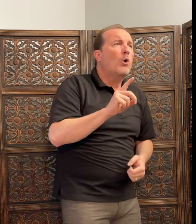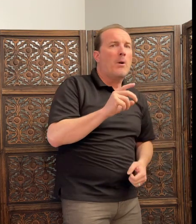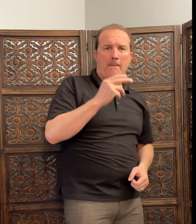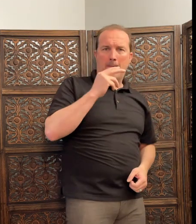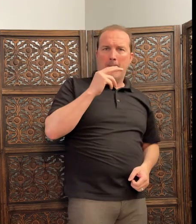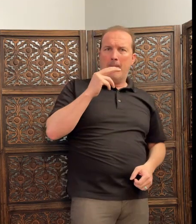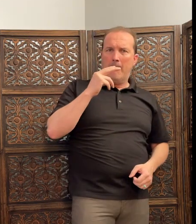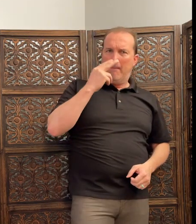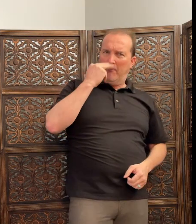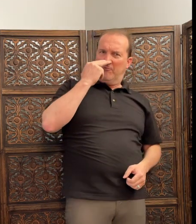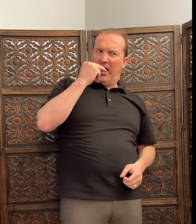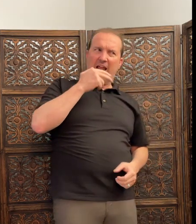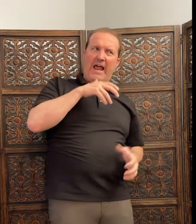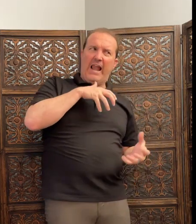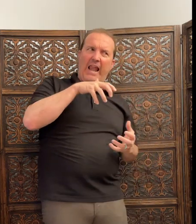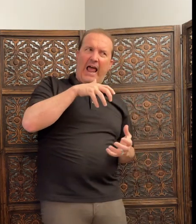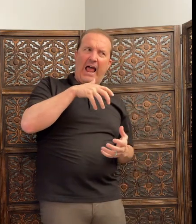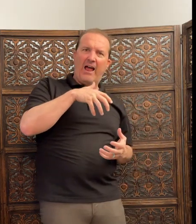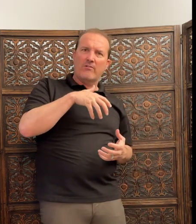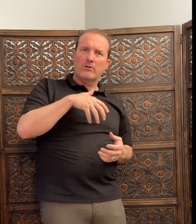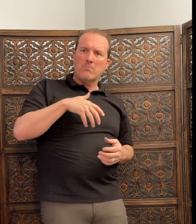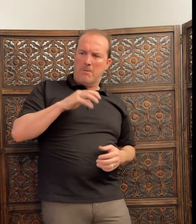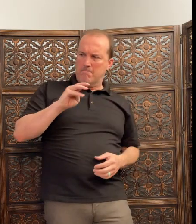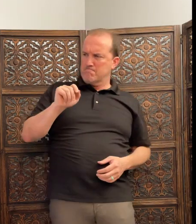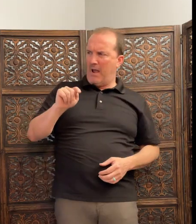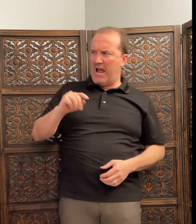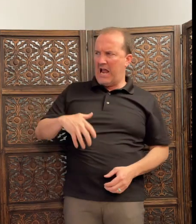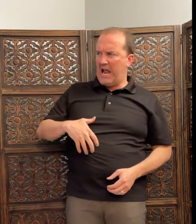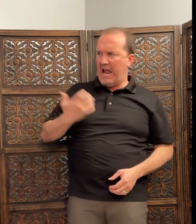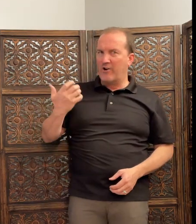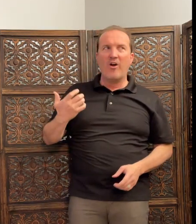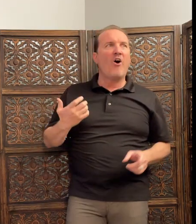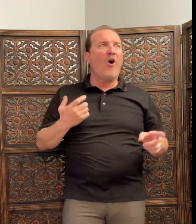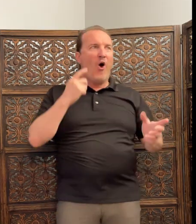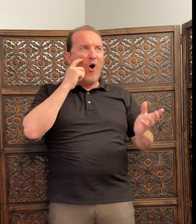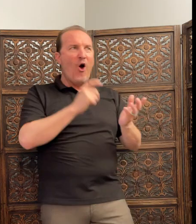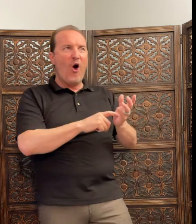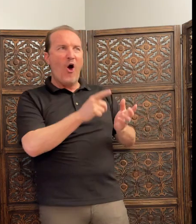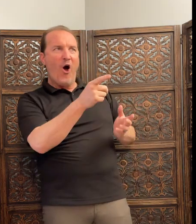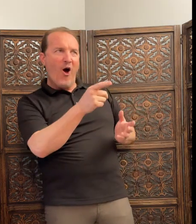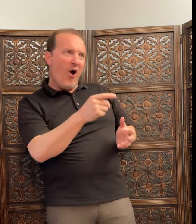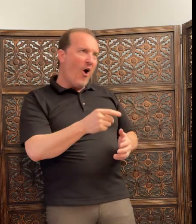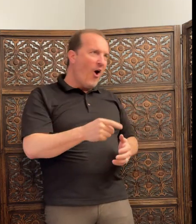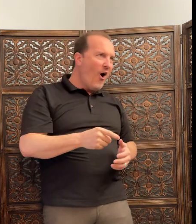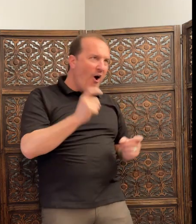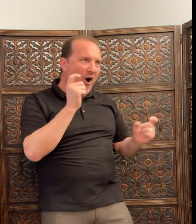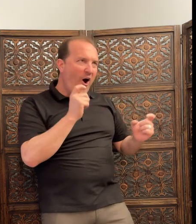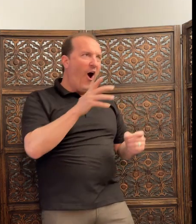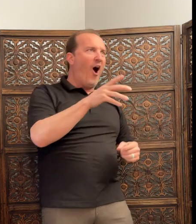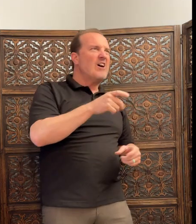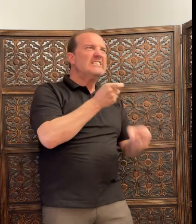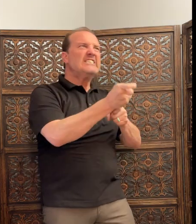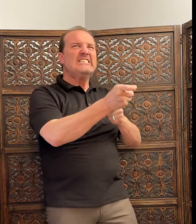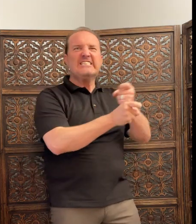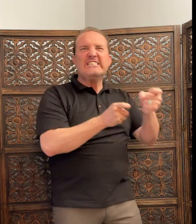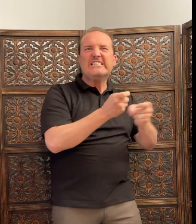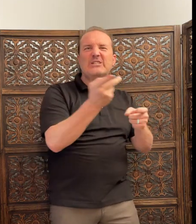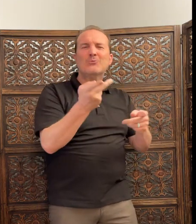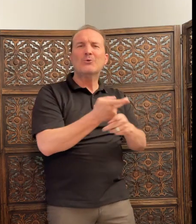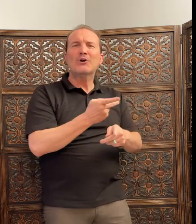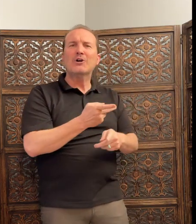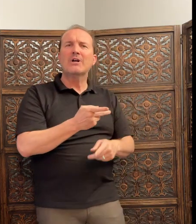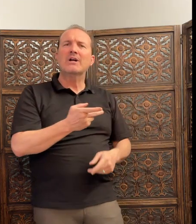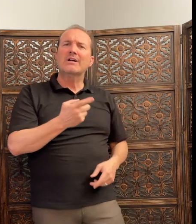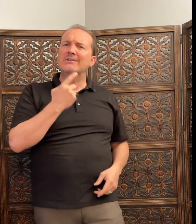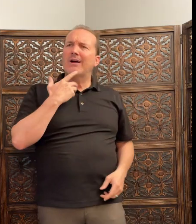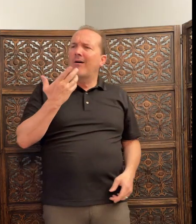men laugh and Matt gets very angry. When the mule talker sees that Matt is affected, they keep teasing him. Another mule